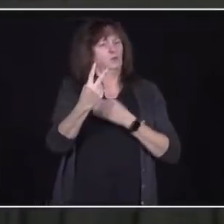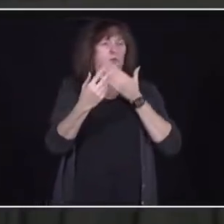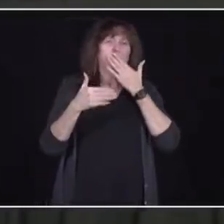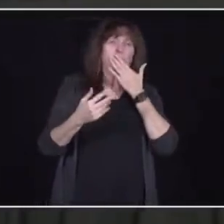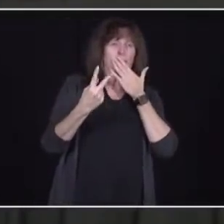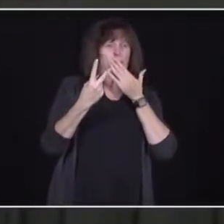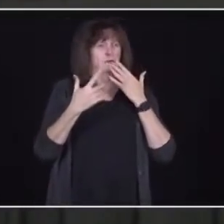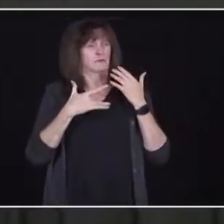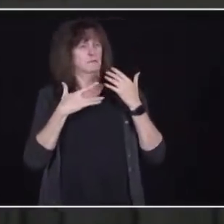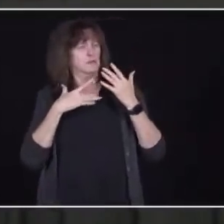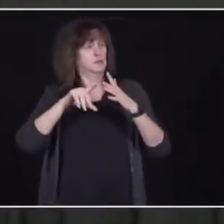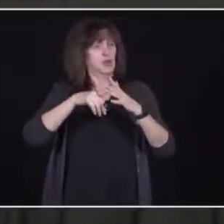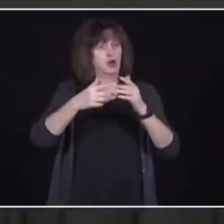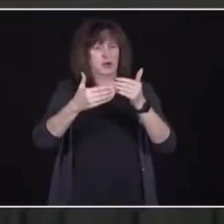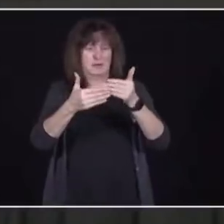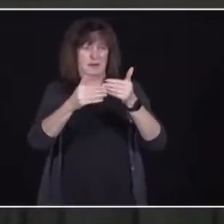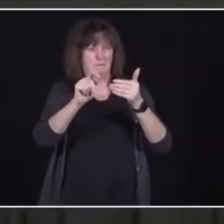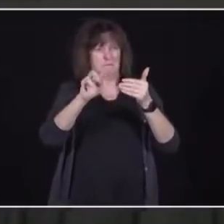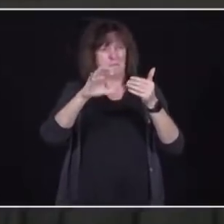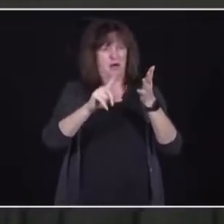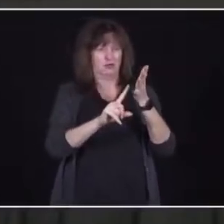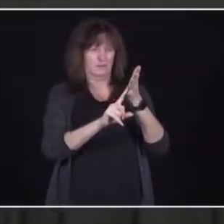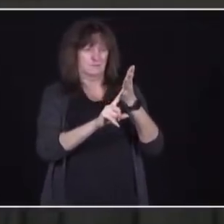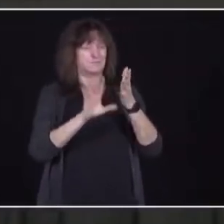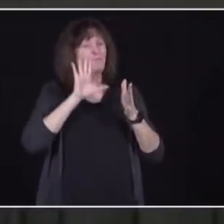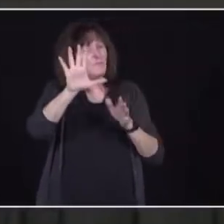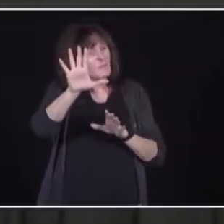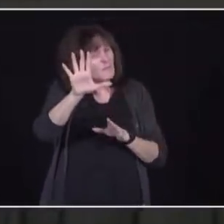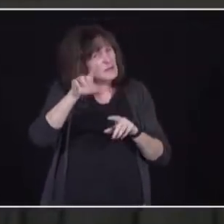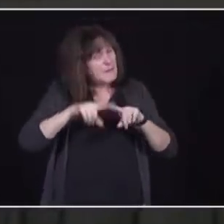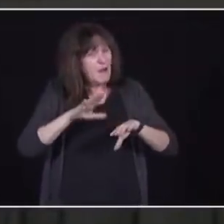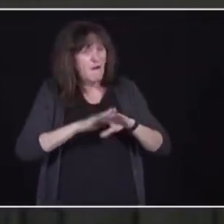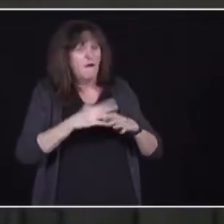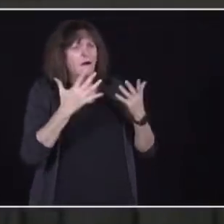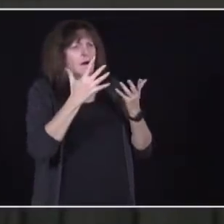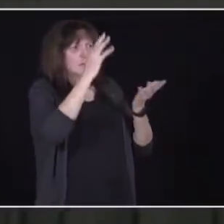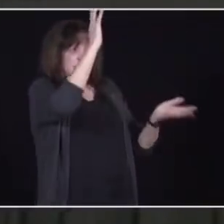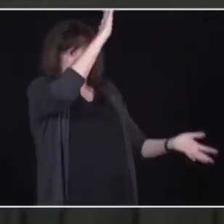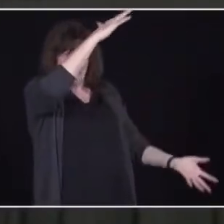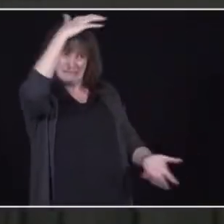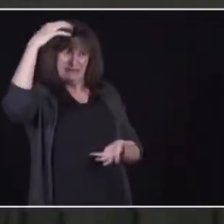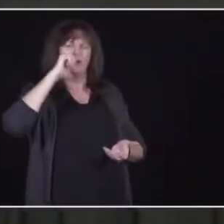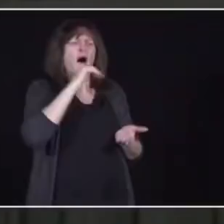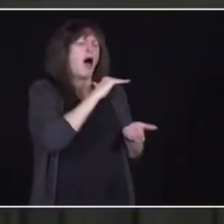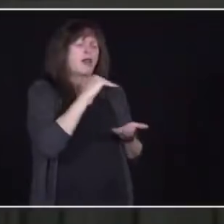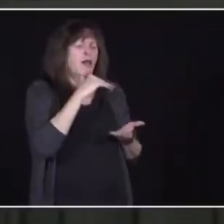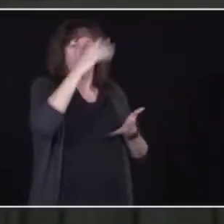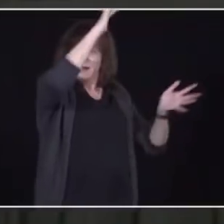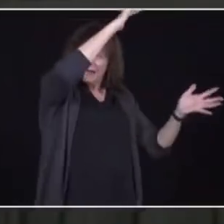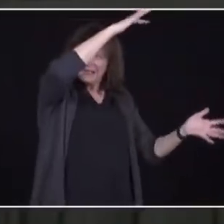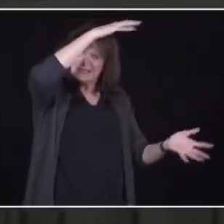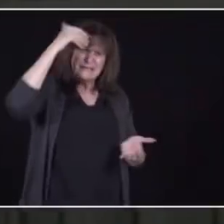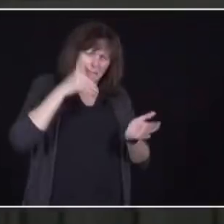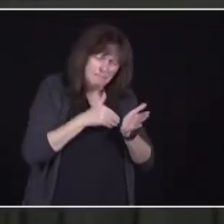March or early April, depending on the arrival of large amounts of vaccines in the millions. And what we want to be able to do